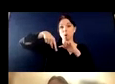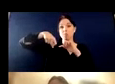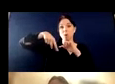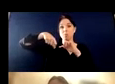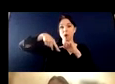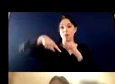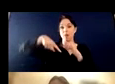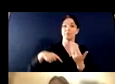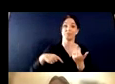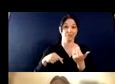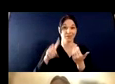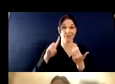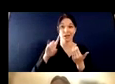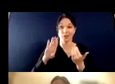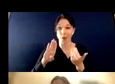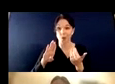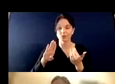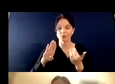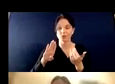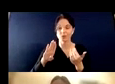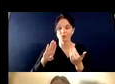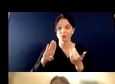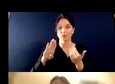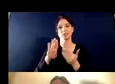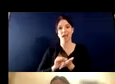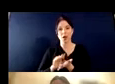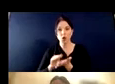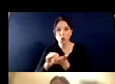vacuum cleaner is 55 decibels. A